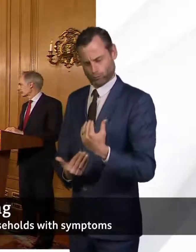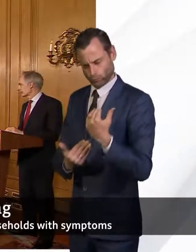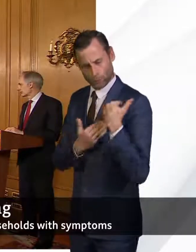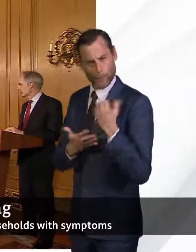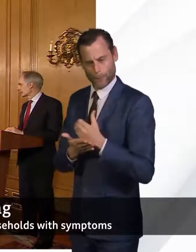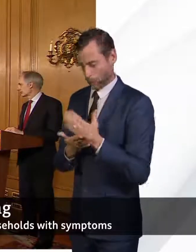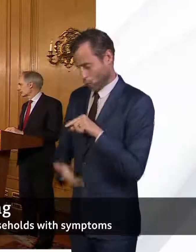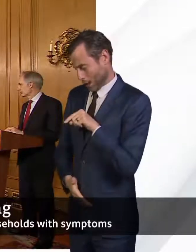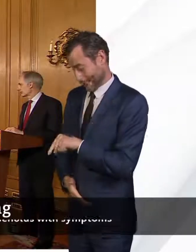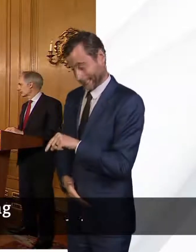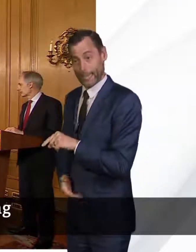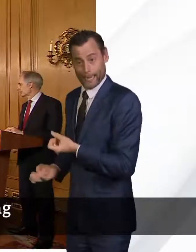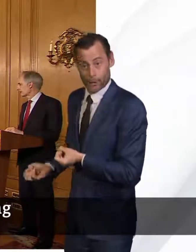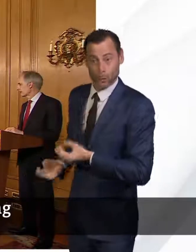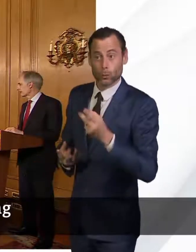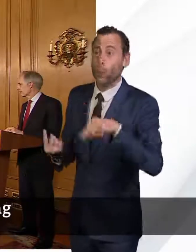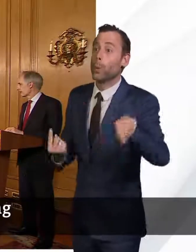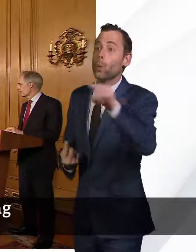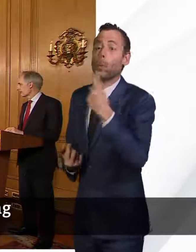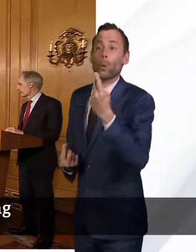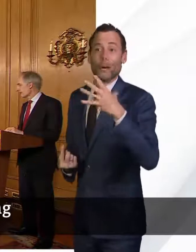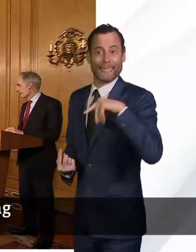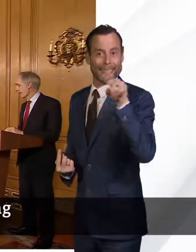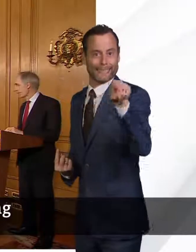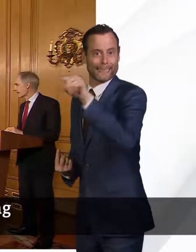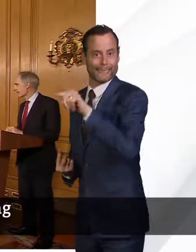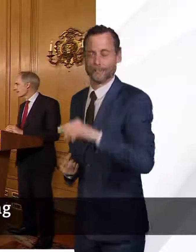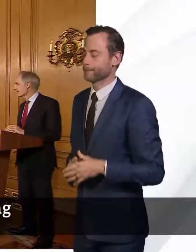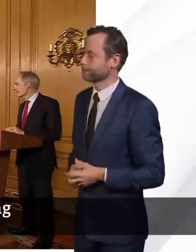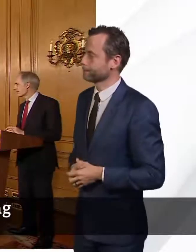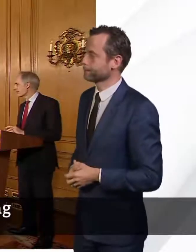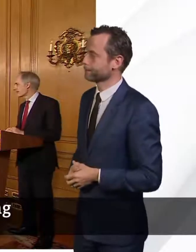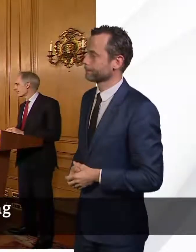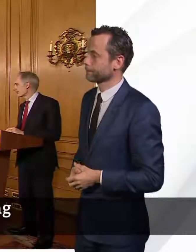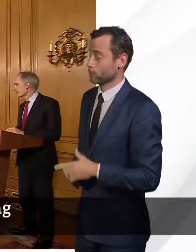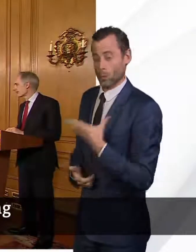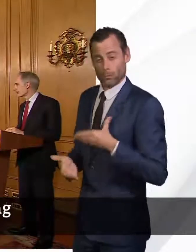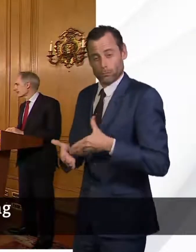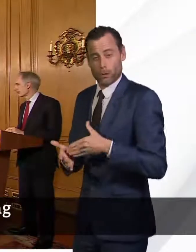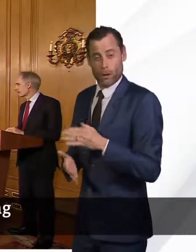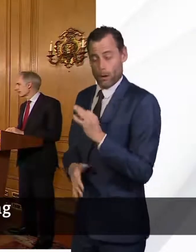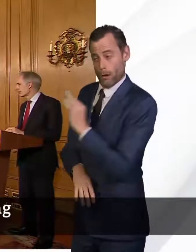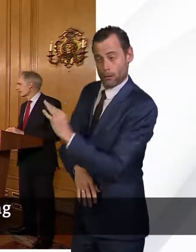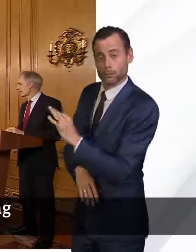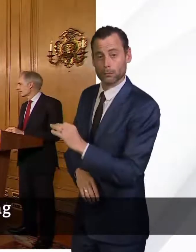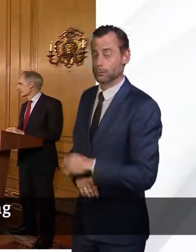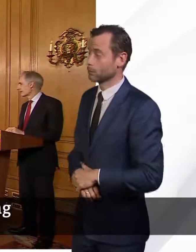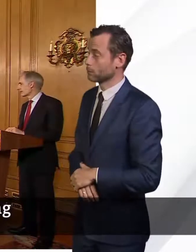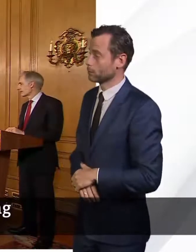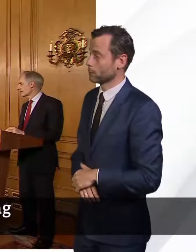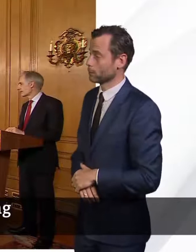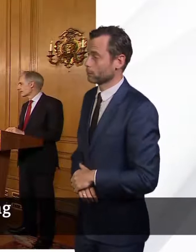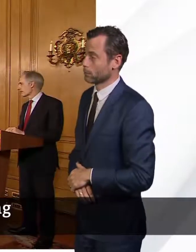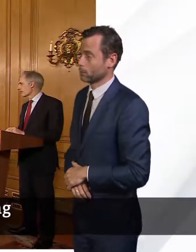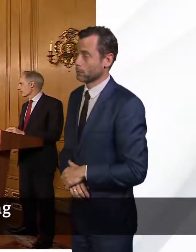single person who needs it. Can I ask a quick Yes, follow-up? of course. Can you assure staff that stocks are